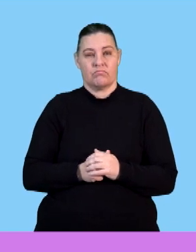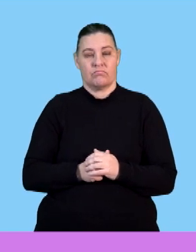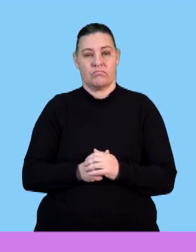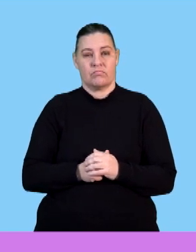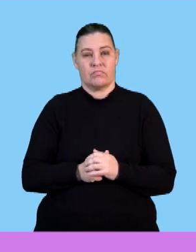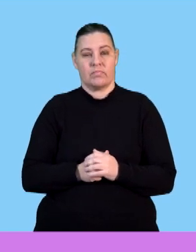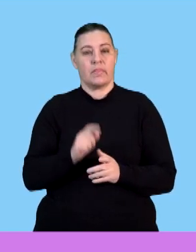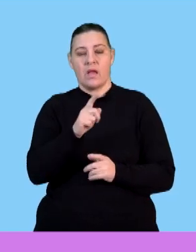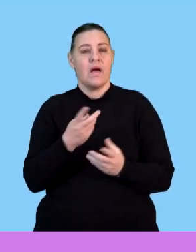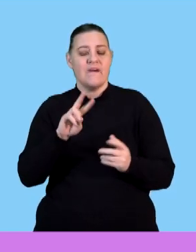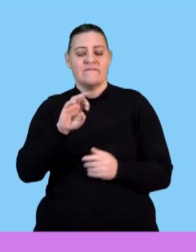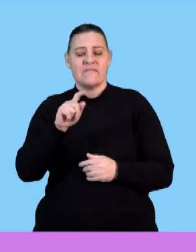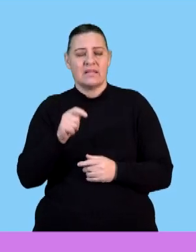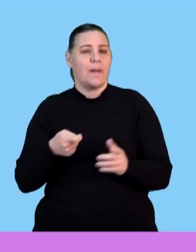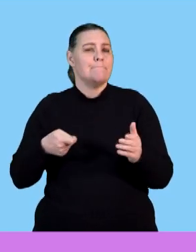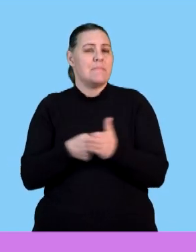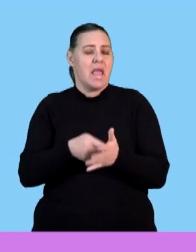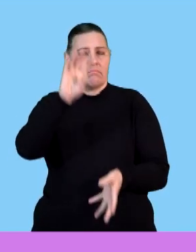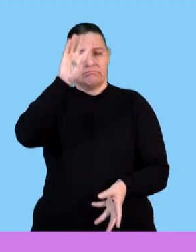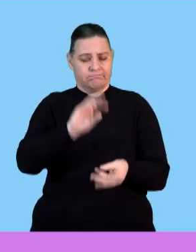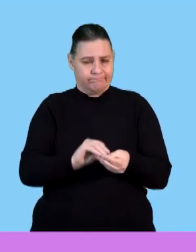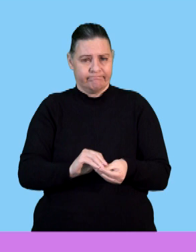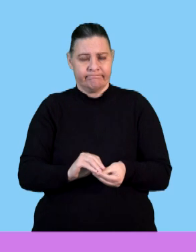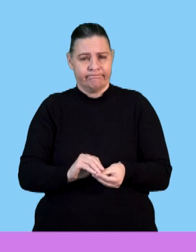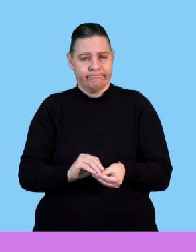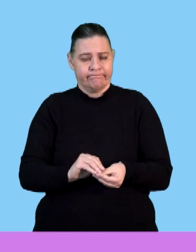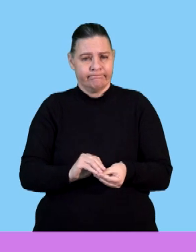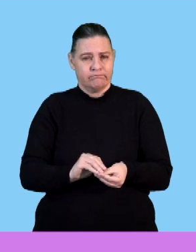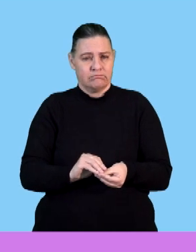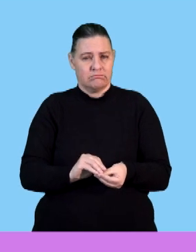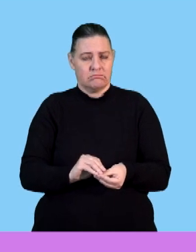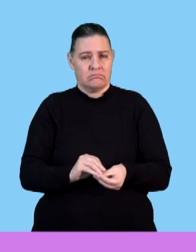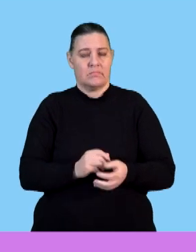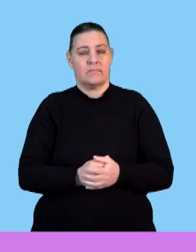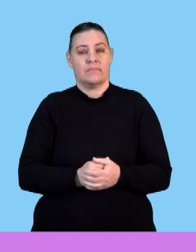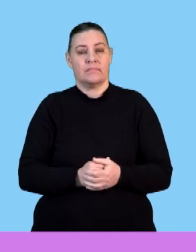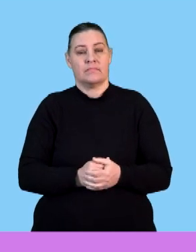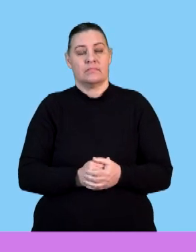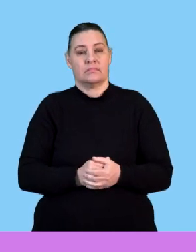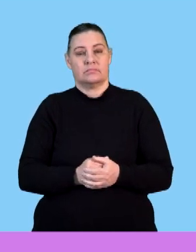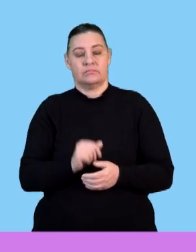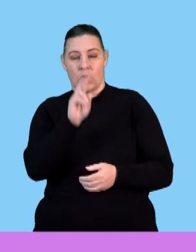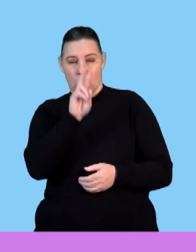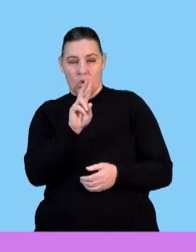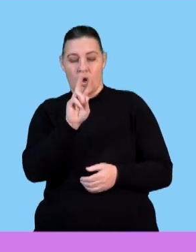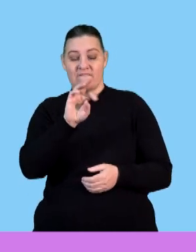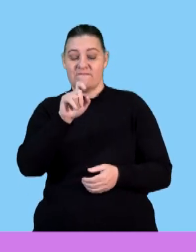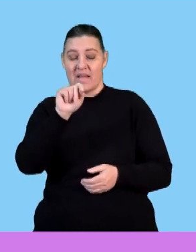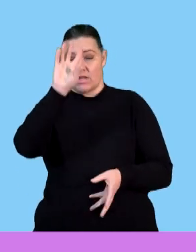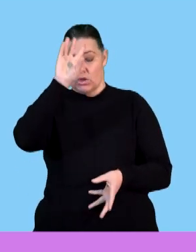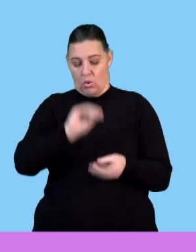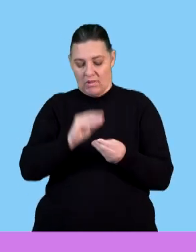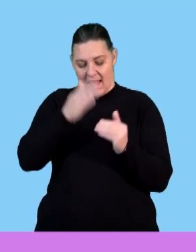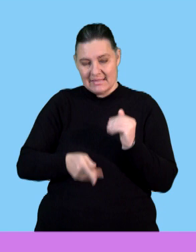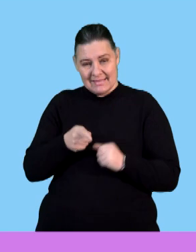How much fat did Ms. Sander pay in total for her shopping? All right. So looking at that, the VAT total